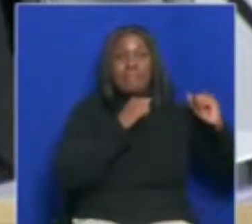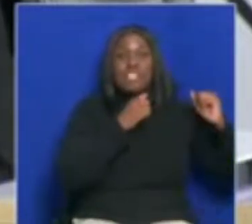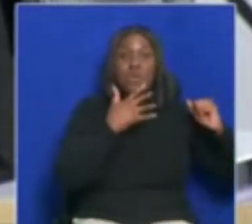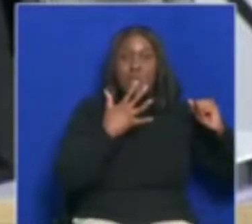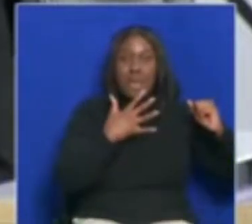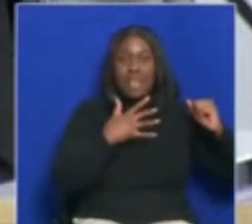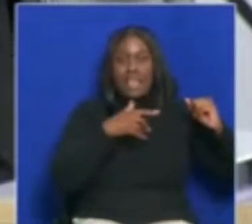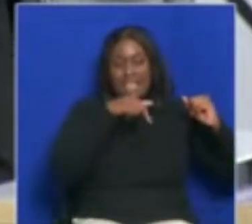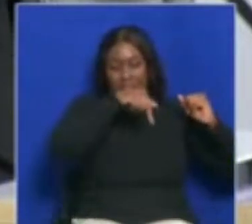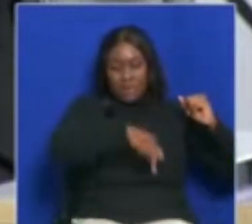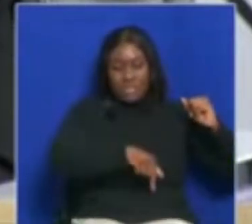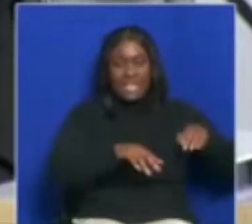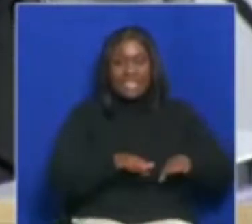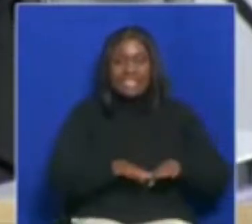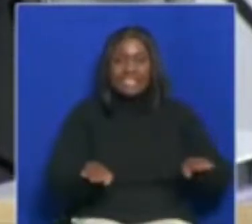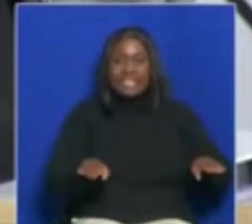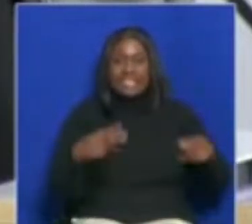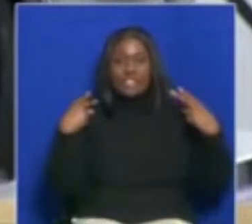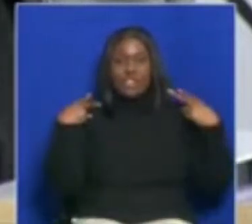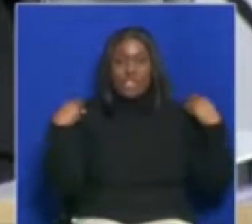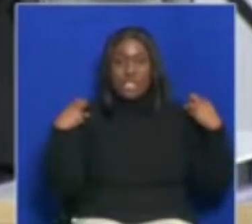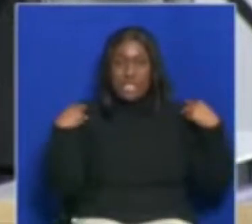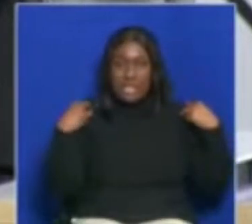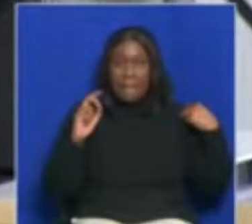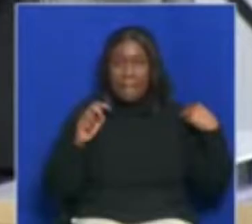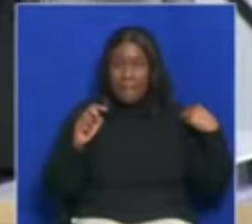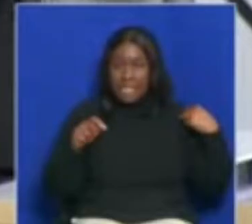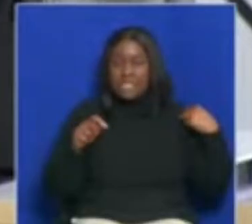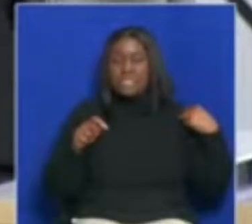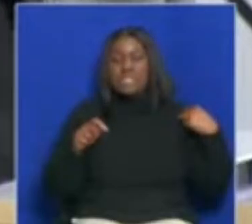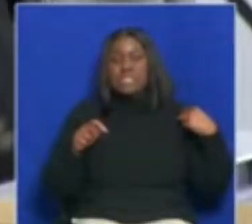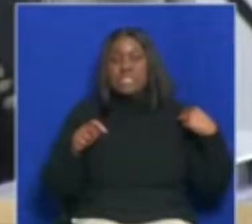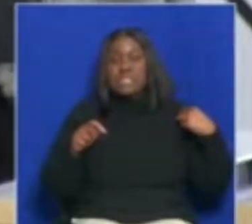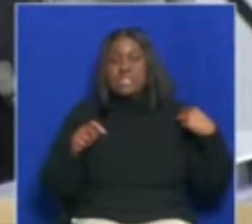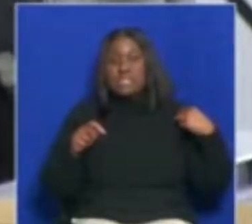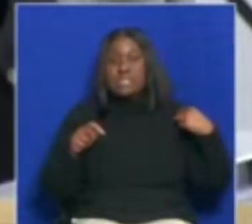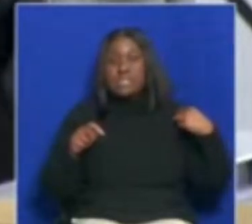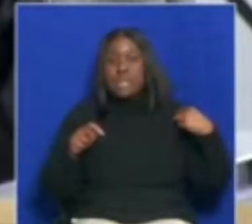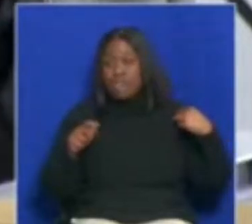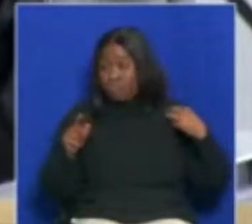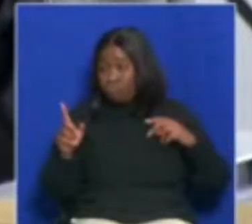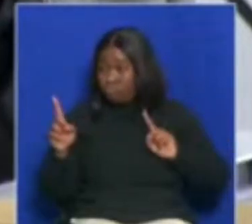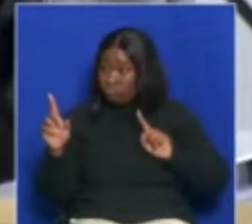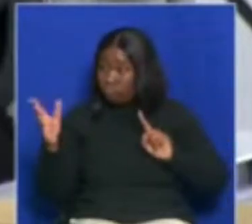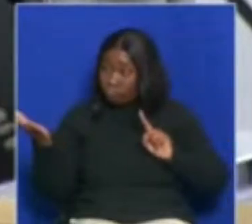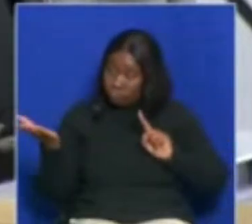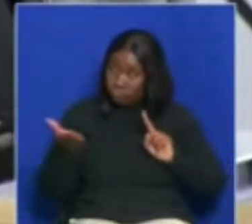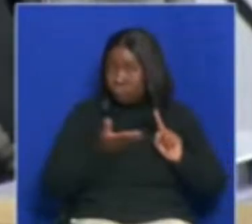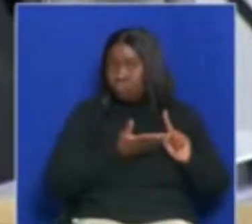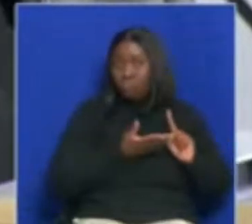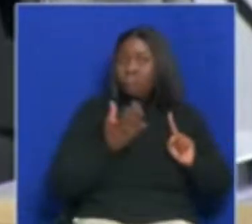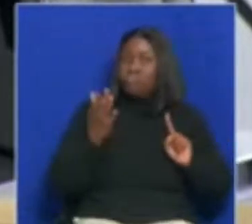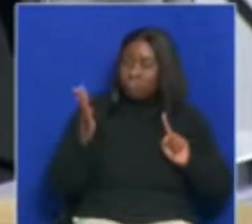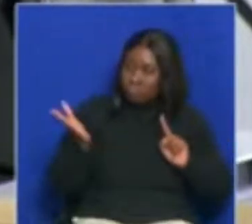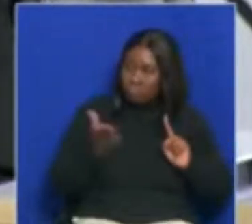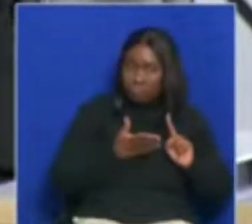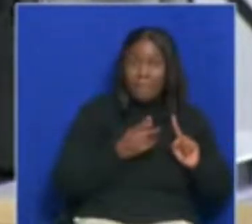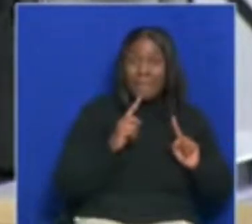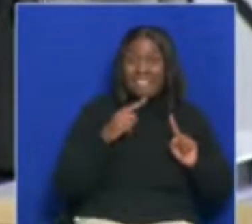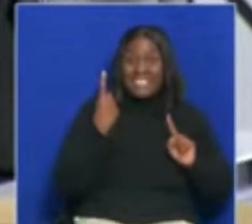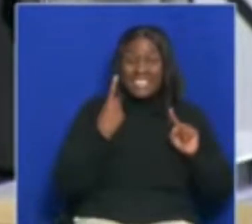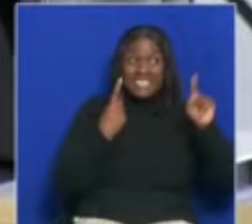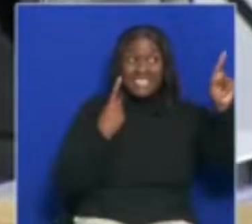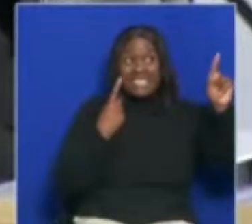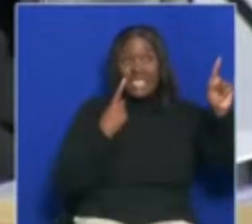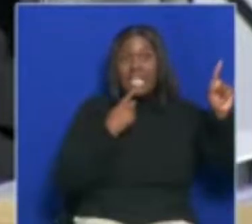The security will have to let you to go into the flat after they've communicated with the occupants of the flat.